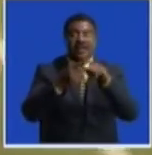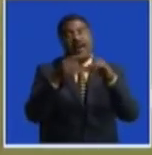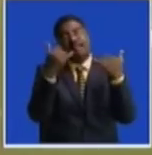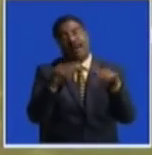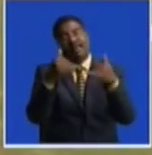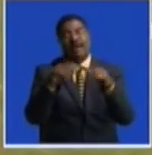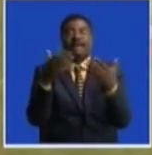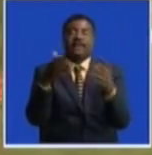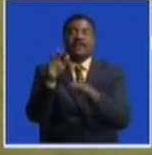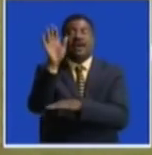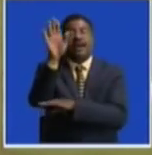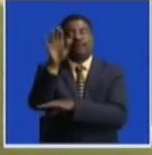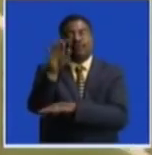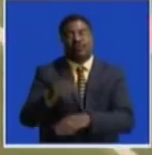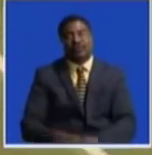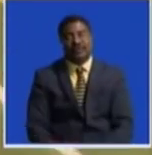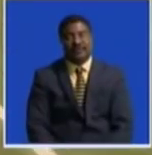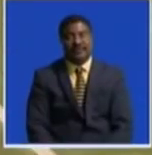afternoon.